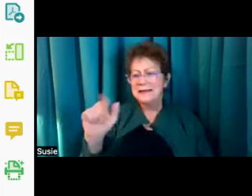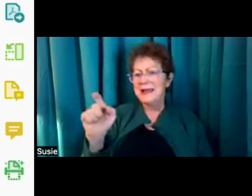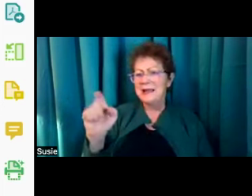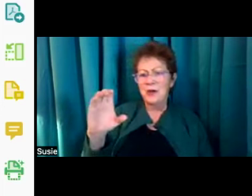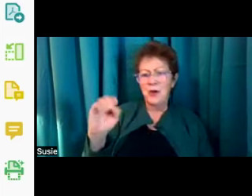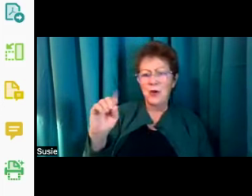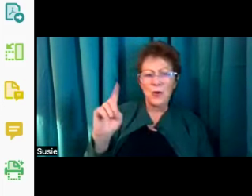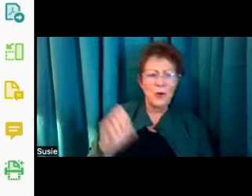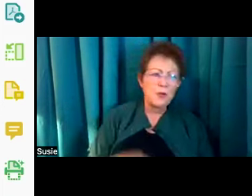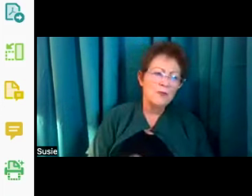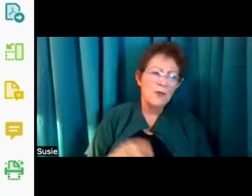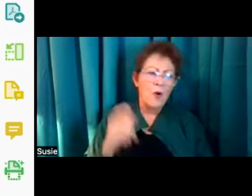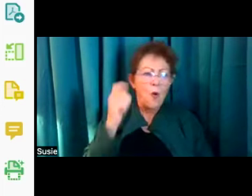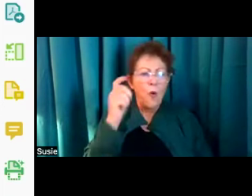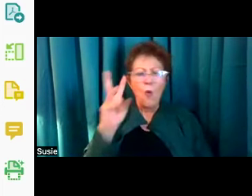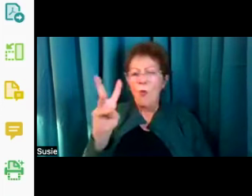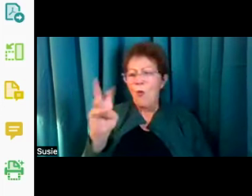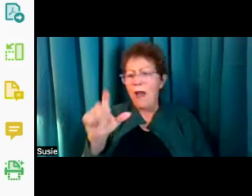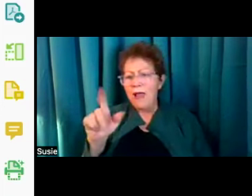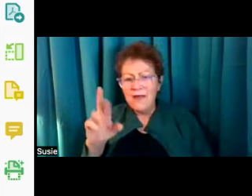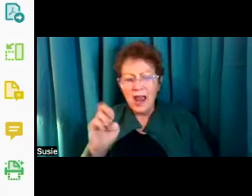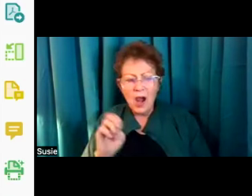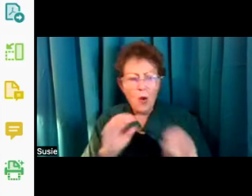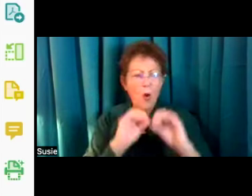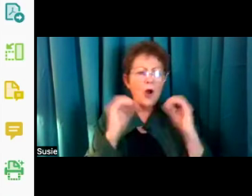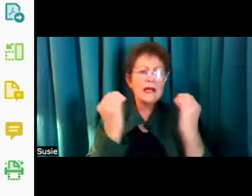welfare organizations, which